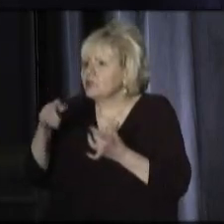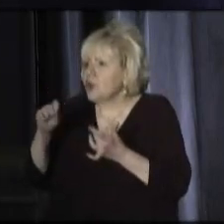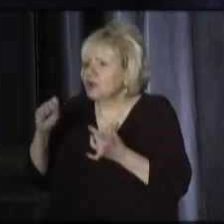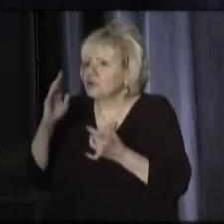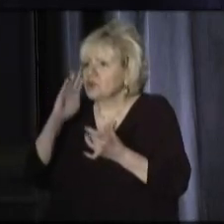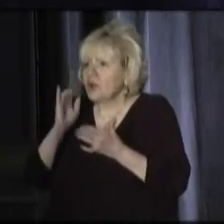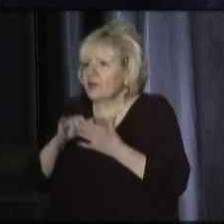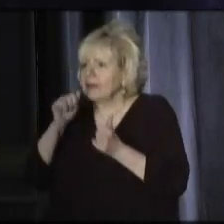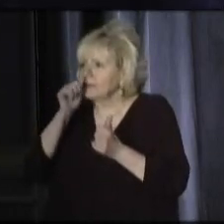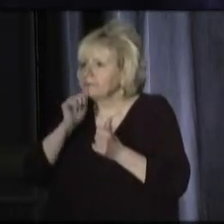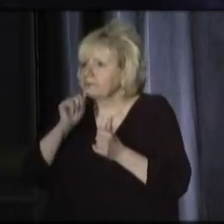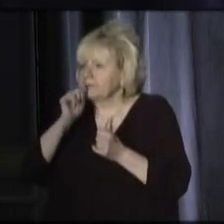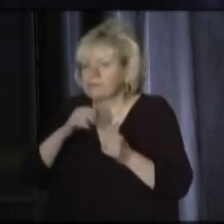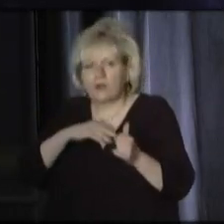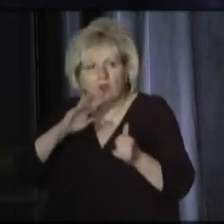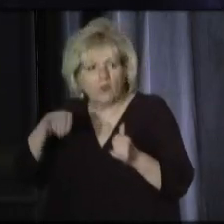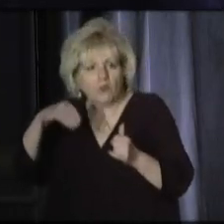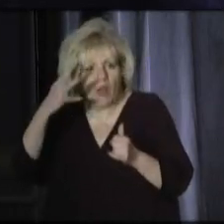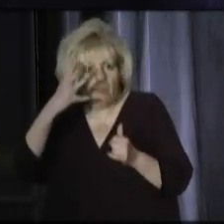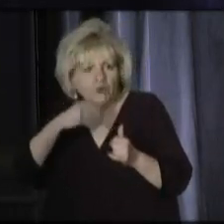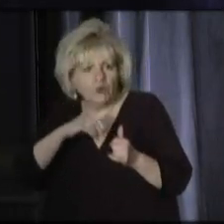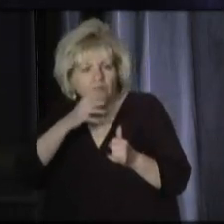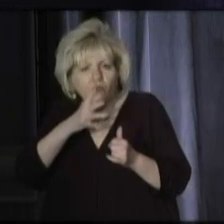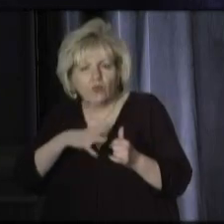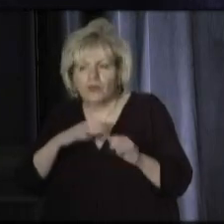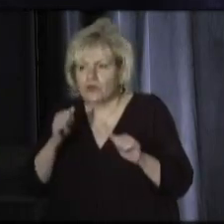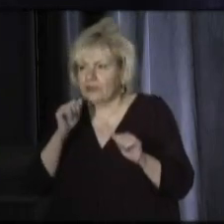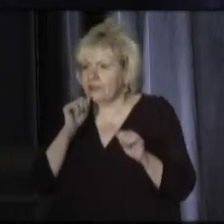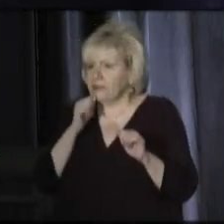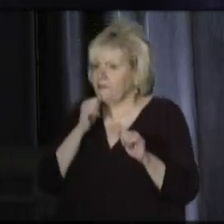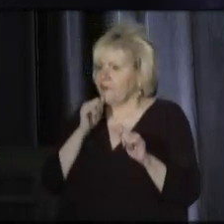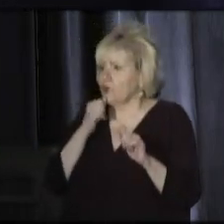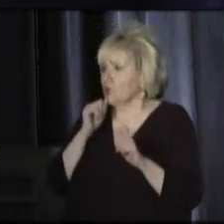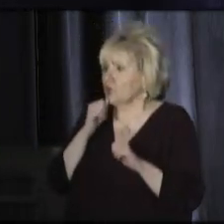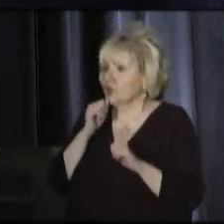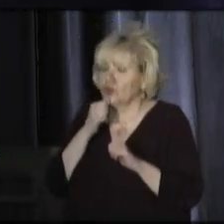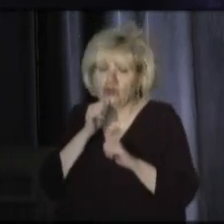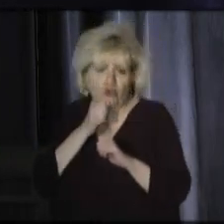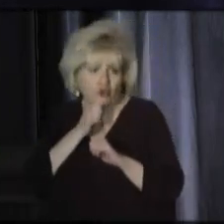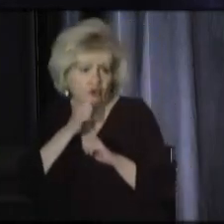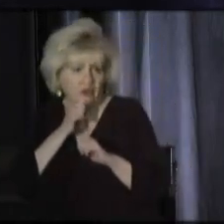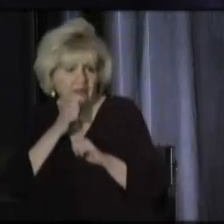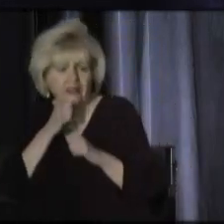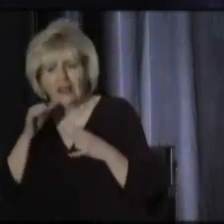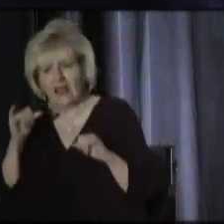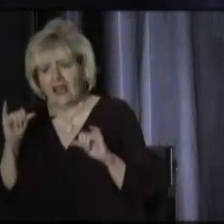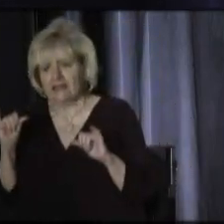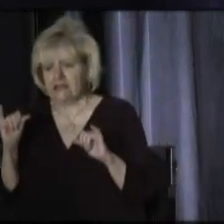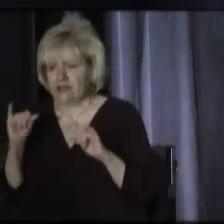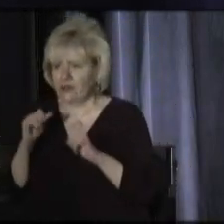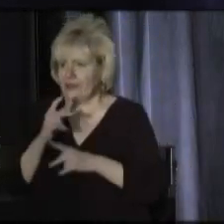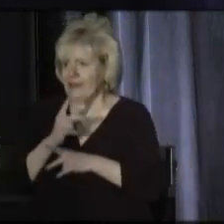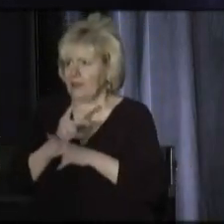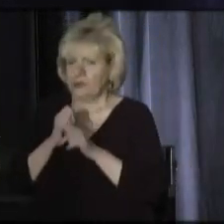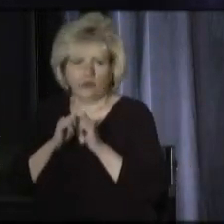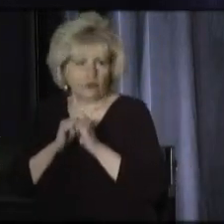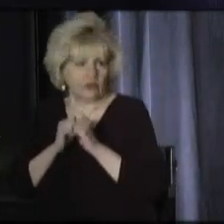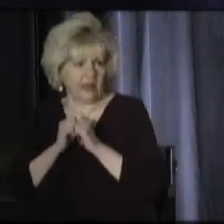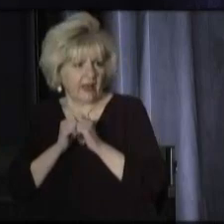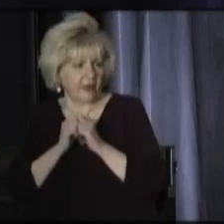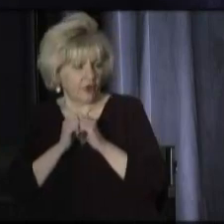Whidbey Island, and she's recently found out that someone has written a memoir who is abused by the same person as she